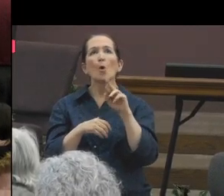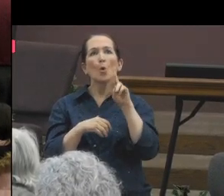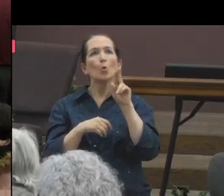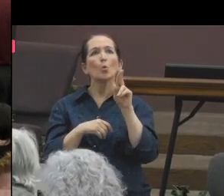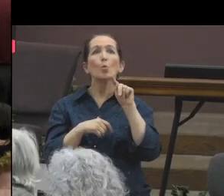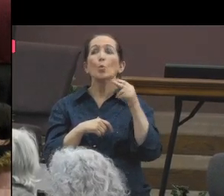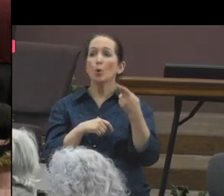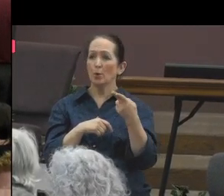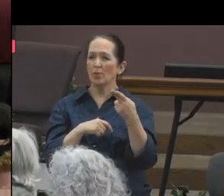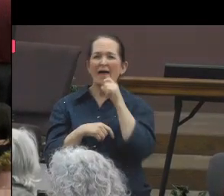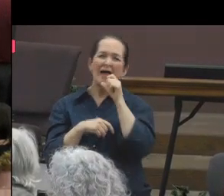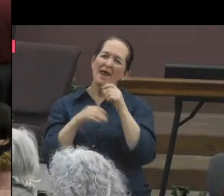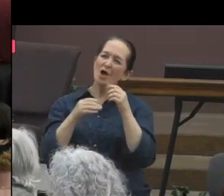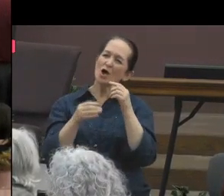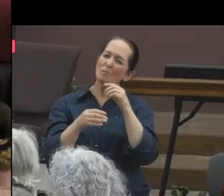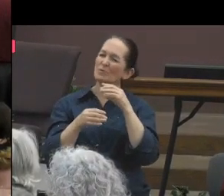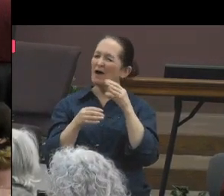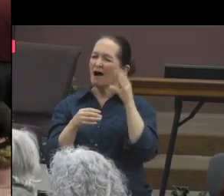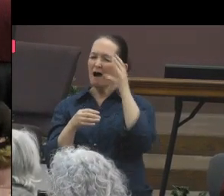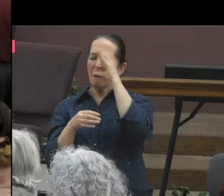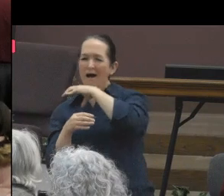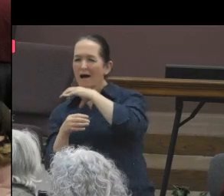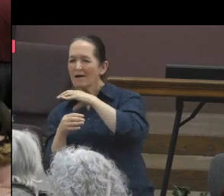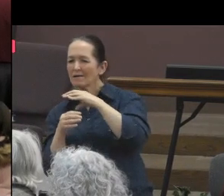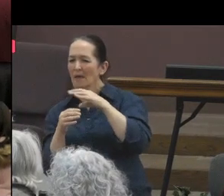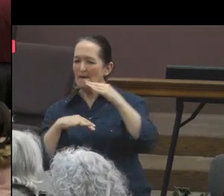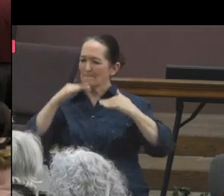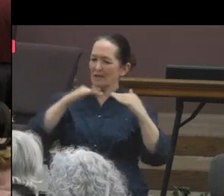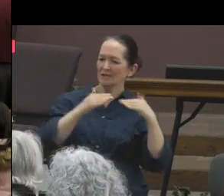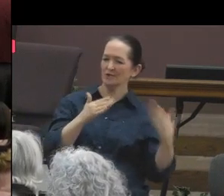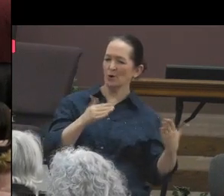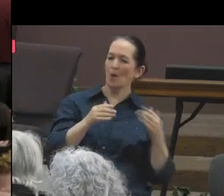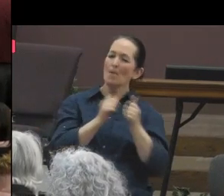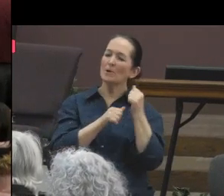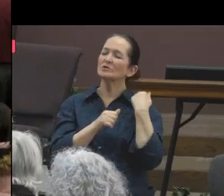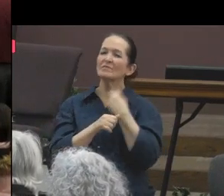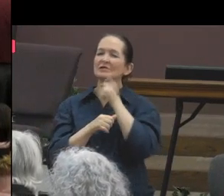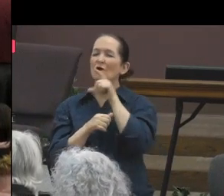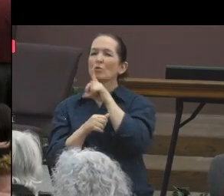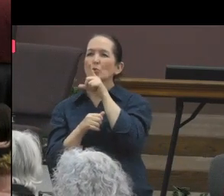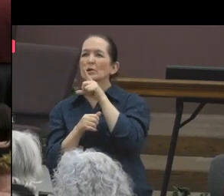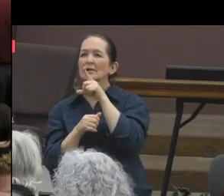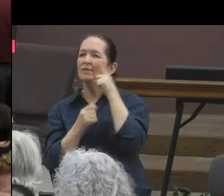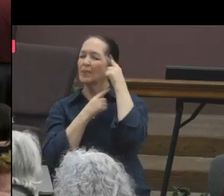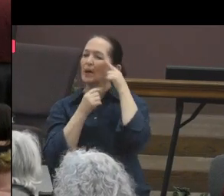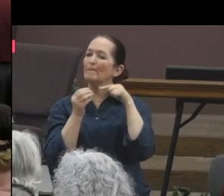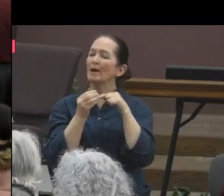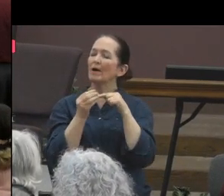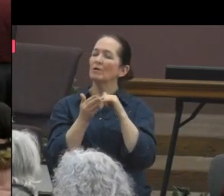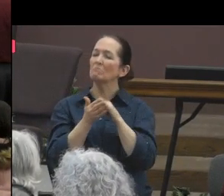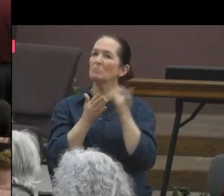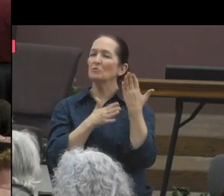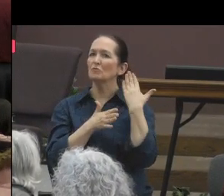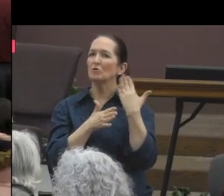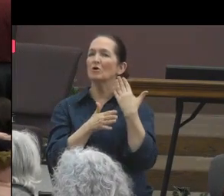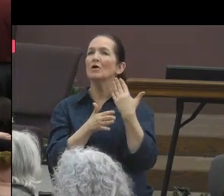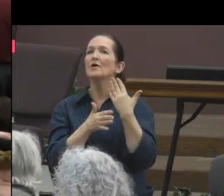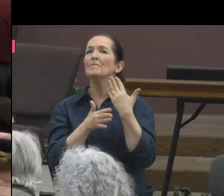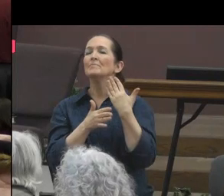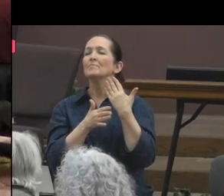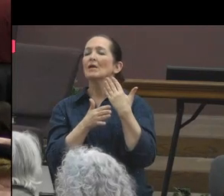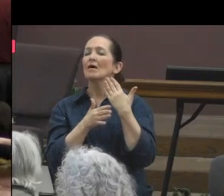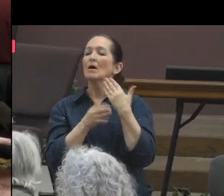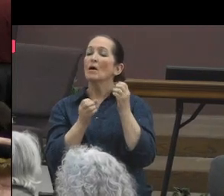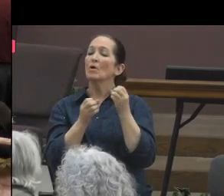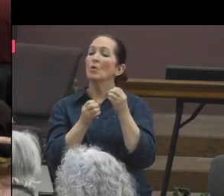an unusual balance there that we haven't ever, most of us haven't really considered before. So 6 o'clock tonight in the chapel, we'll be